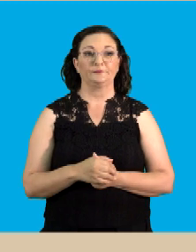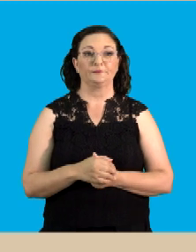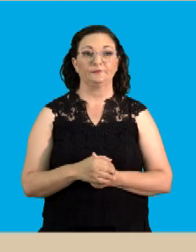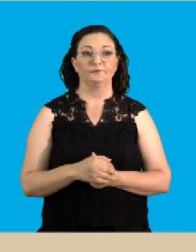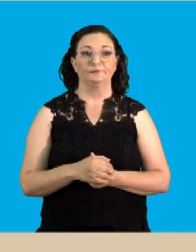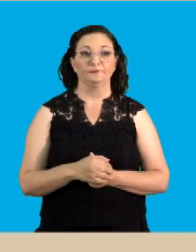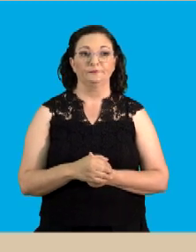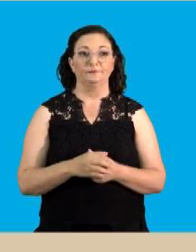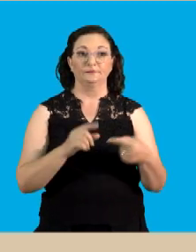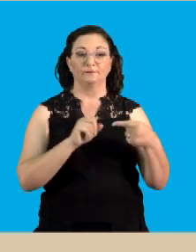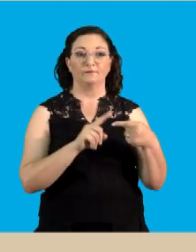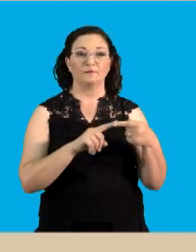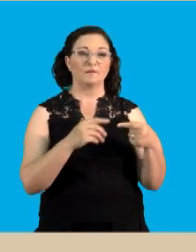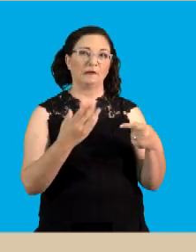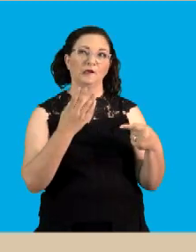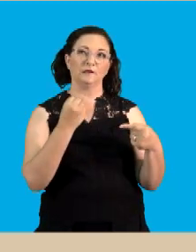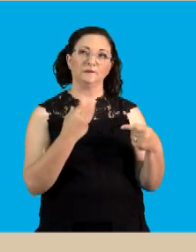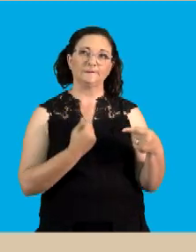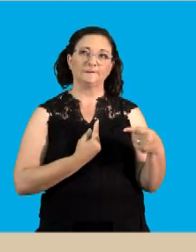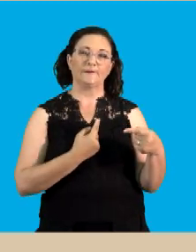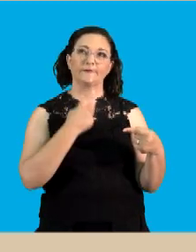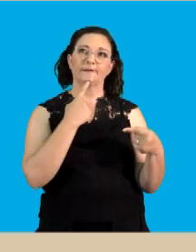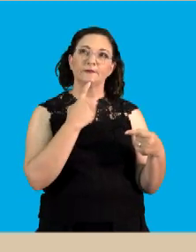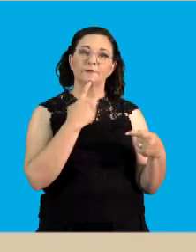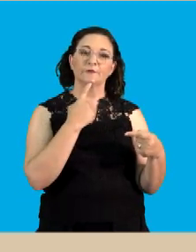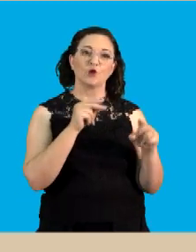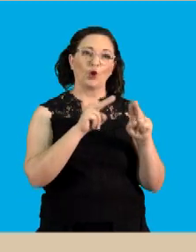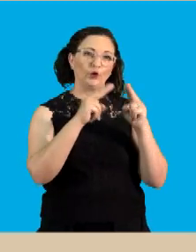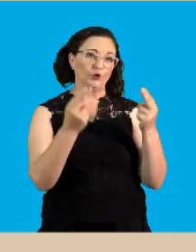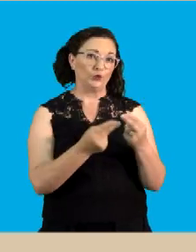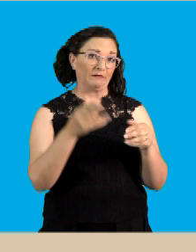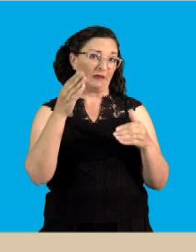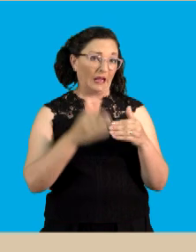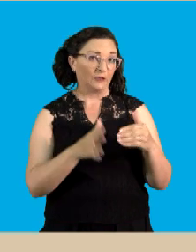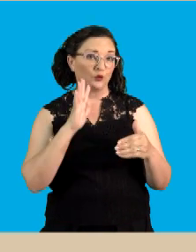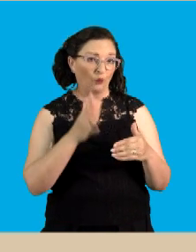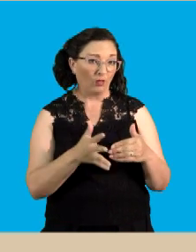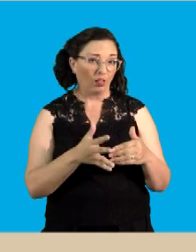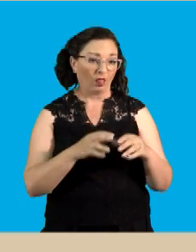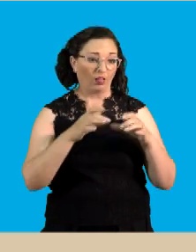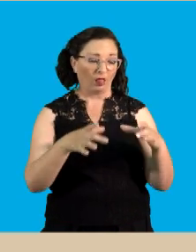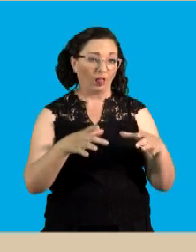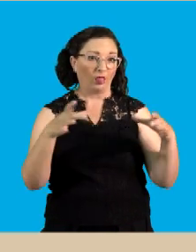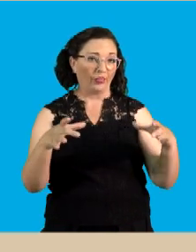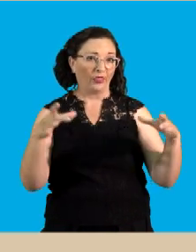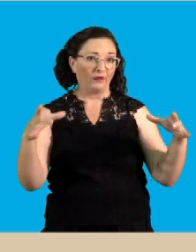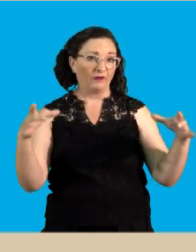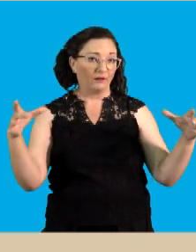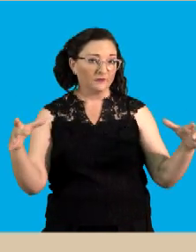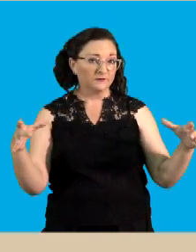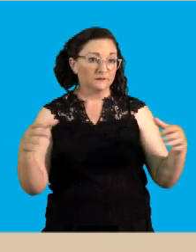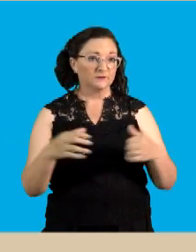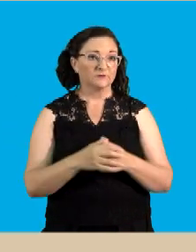with your classmates. One, you ask yourselves, will the universe ever end since it is said to